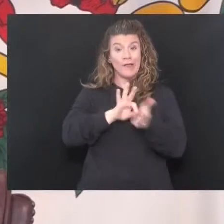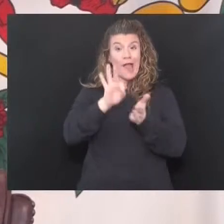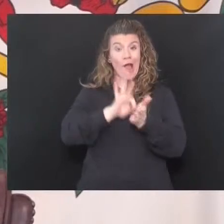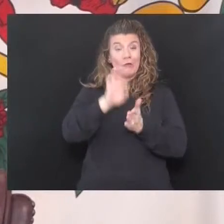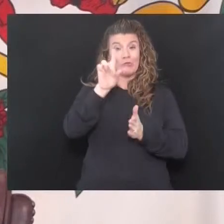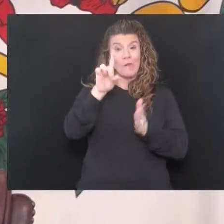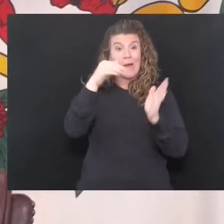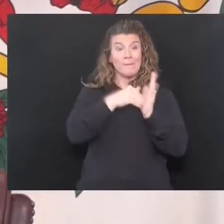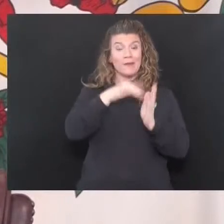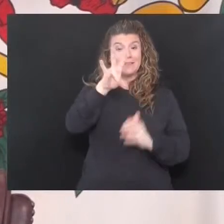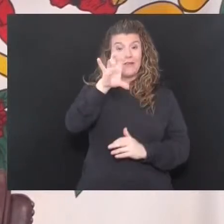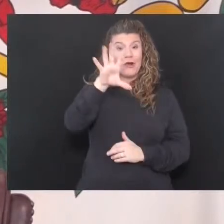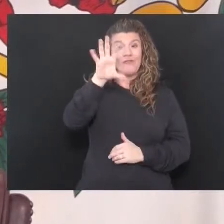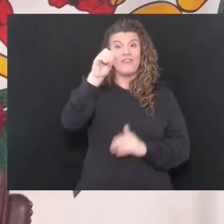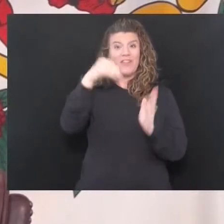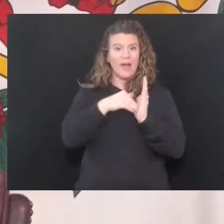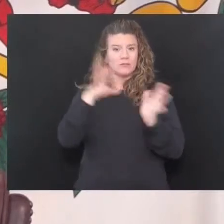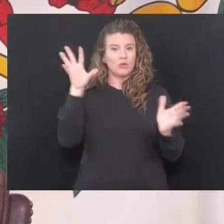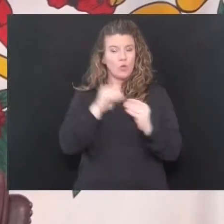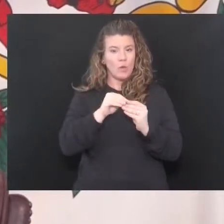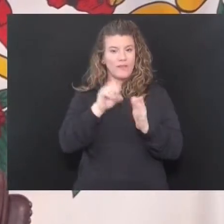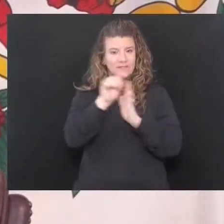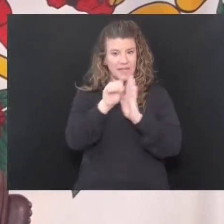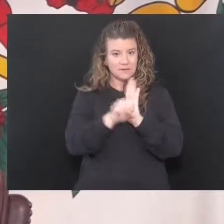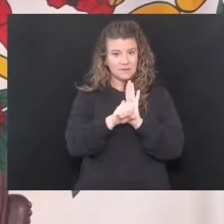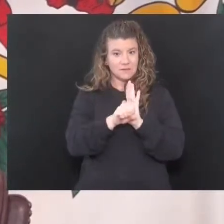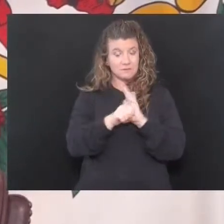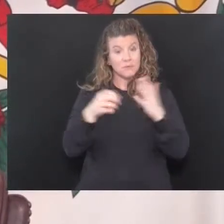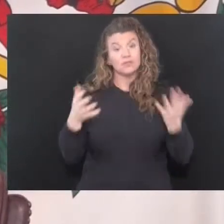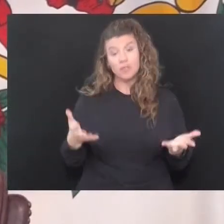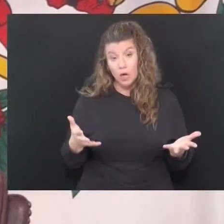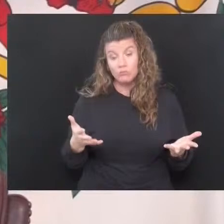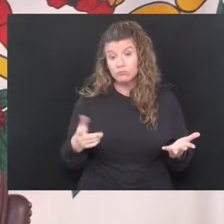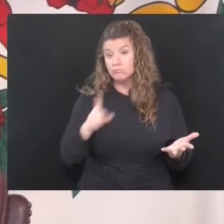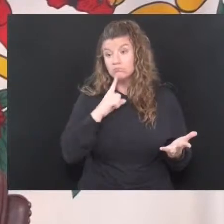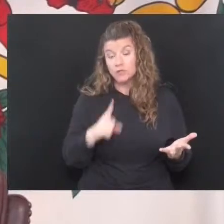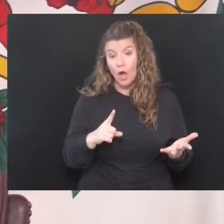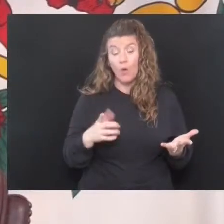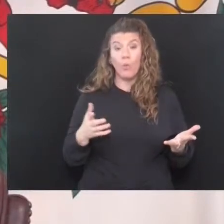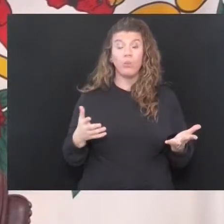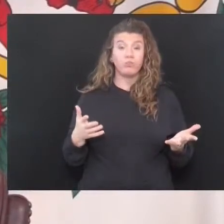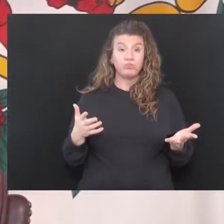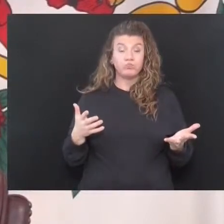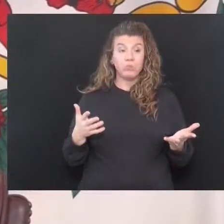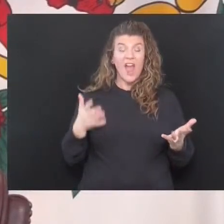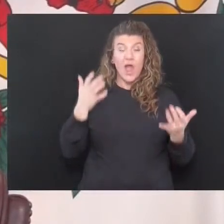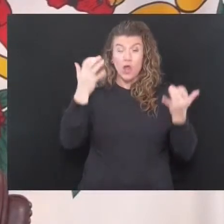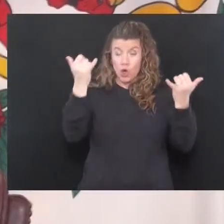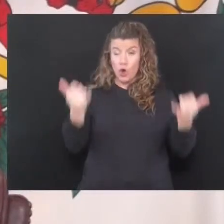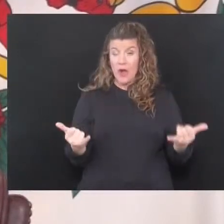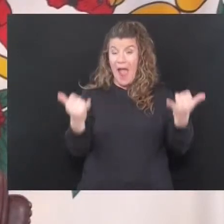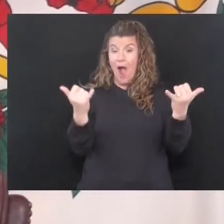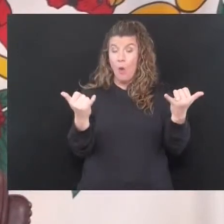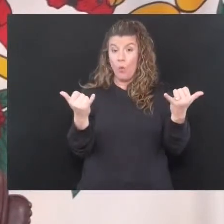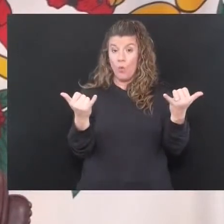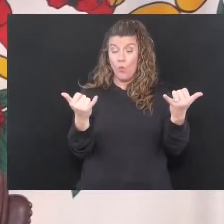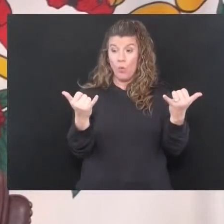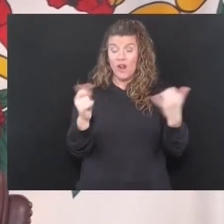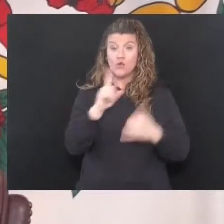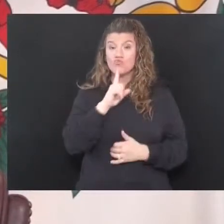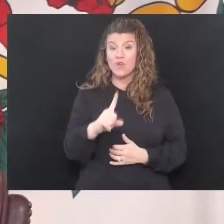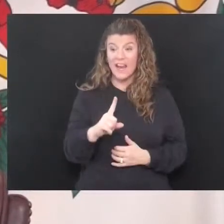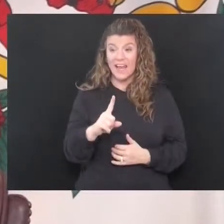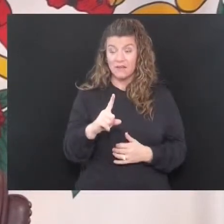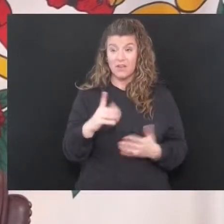1,750,000 total in the whole state. So in other words, you're now